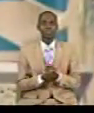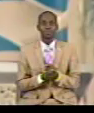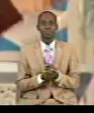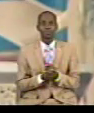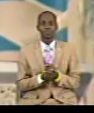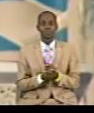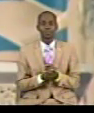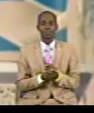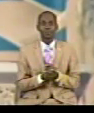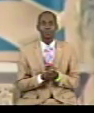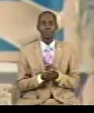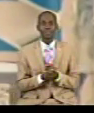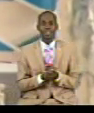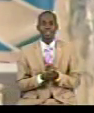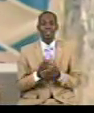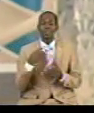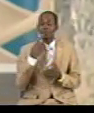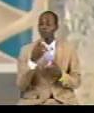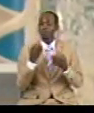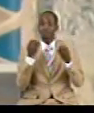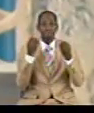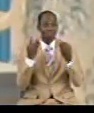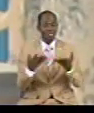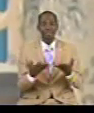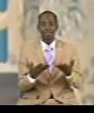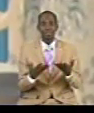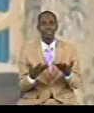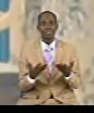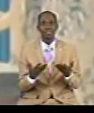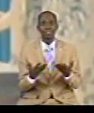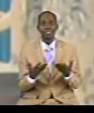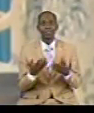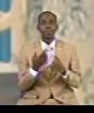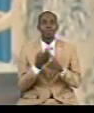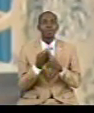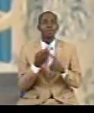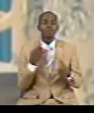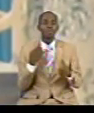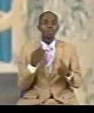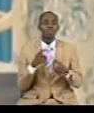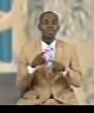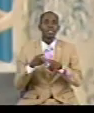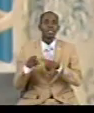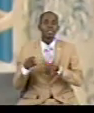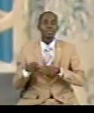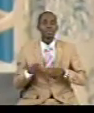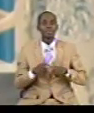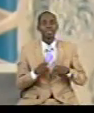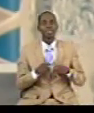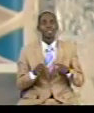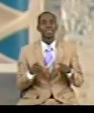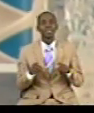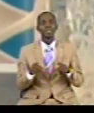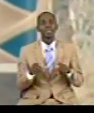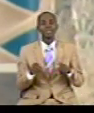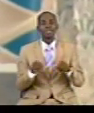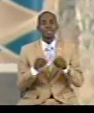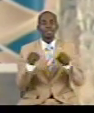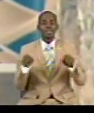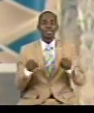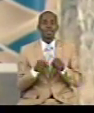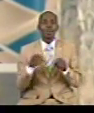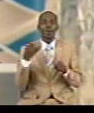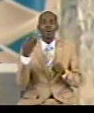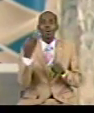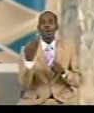I told you many. From the various blocks of the Christian Association of